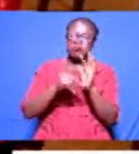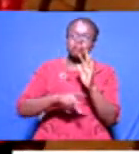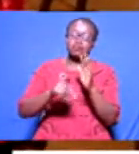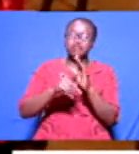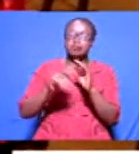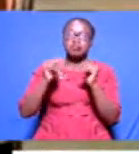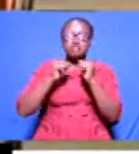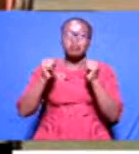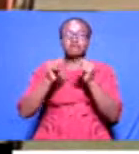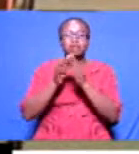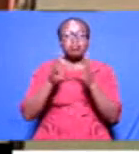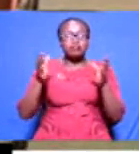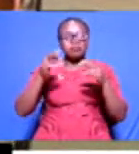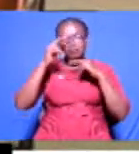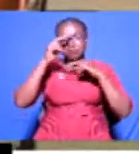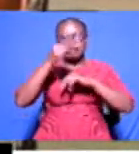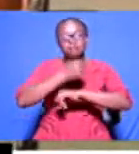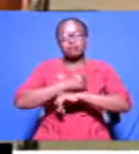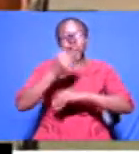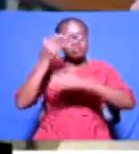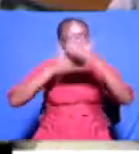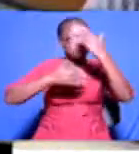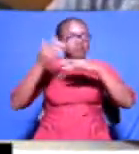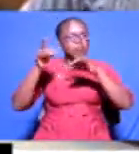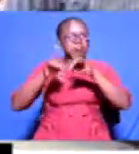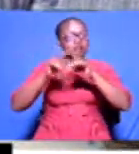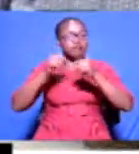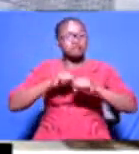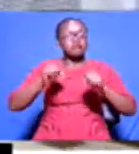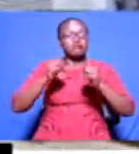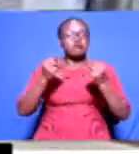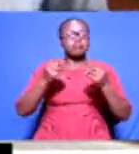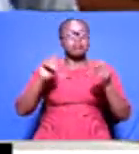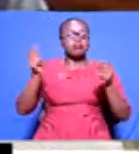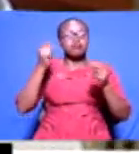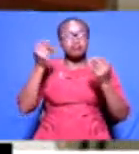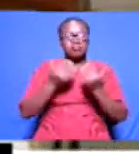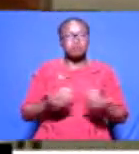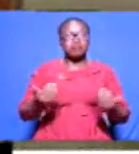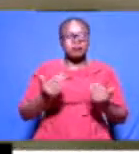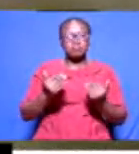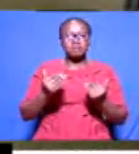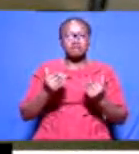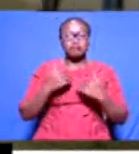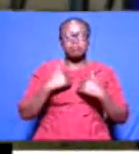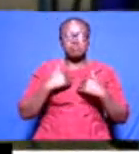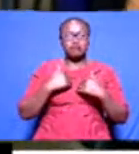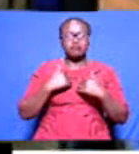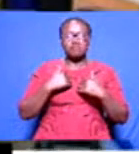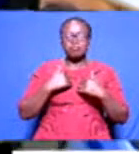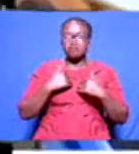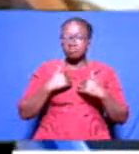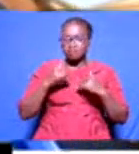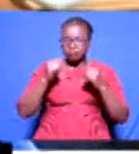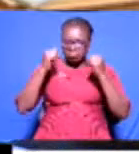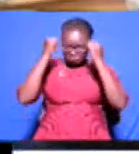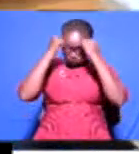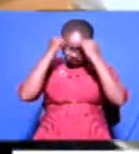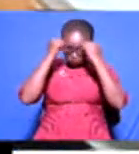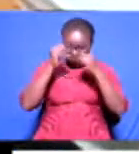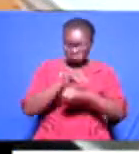secondary schools and universities, enabling many Kenyan children to acquire education.